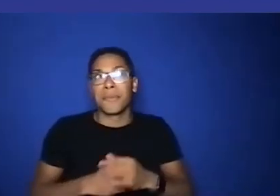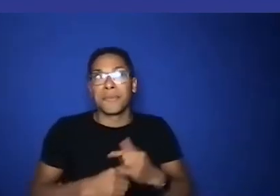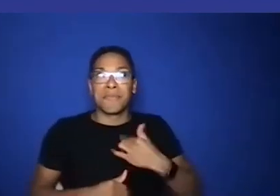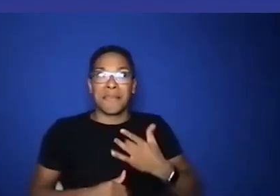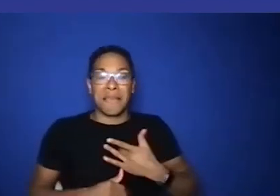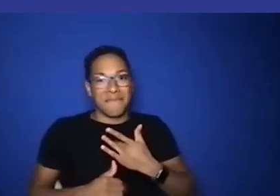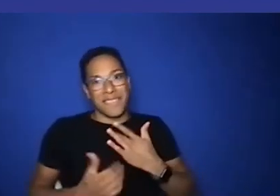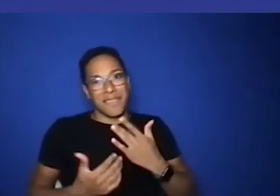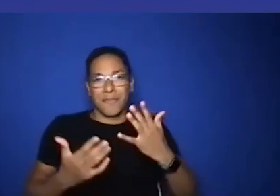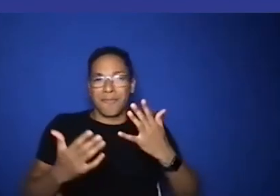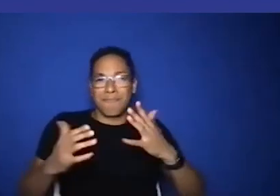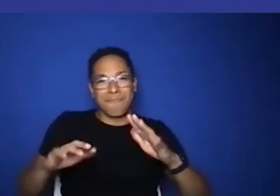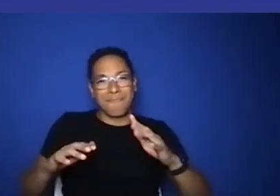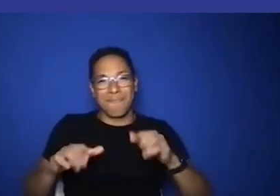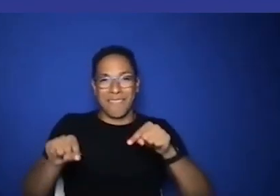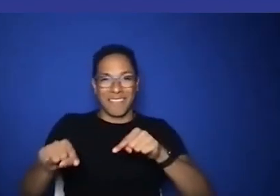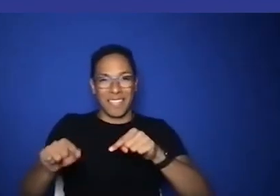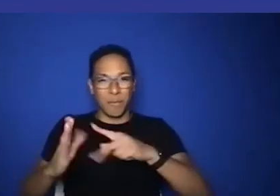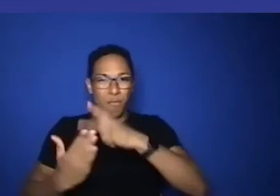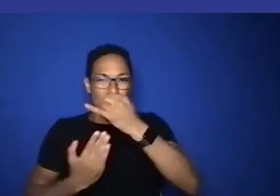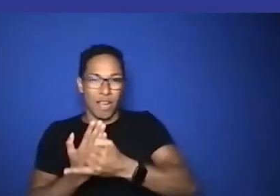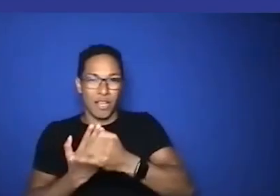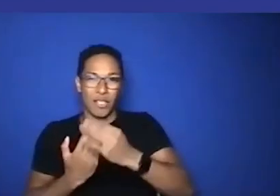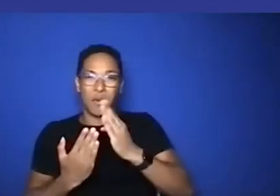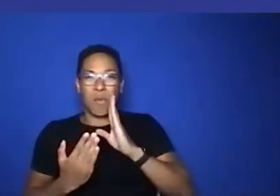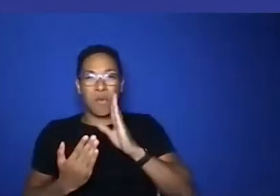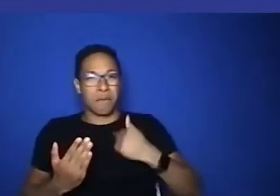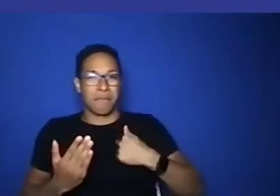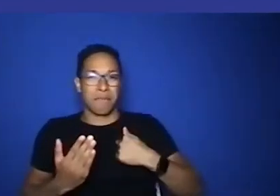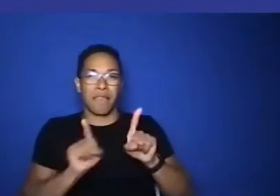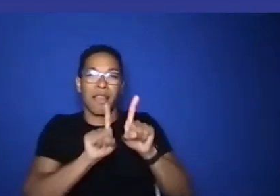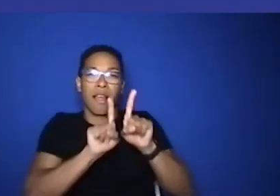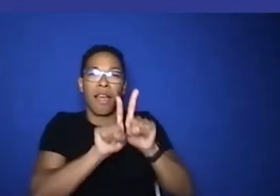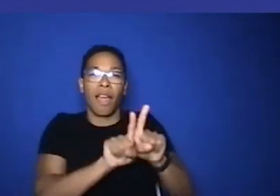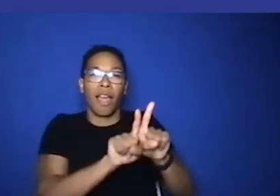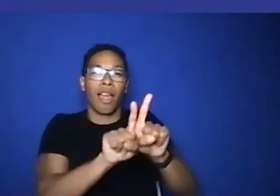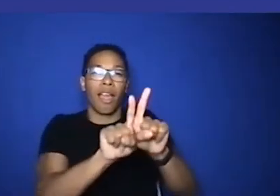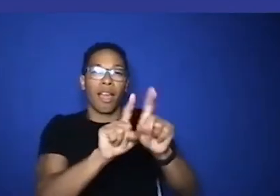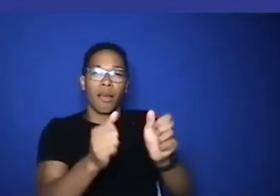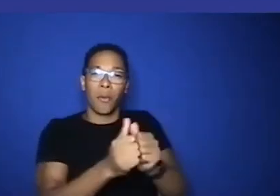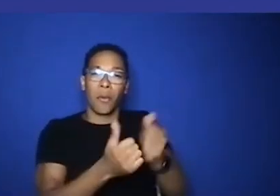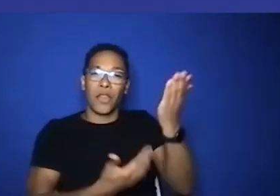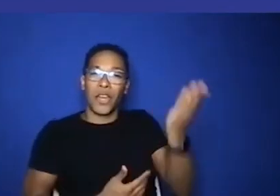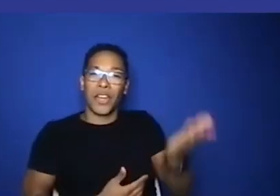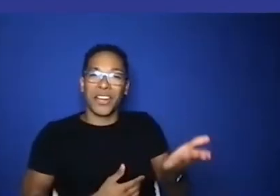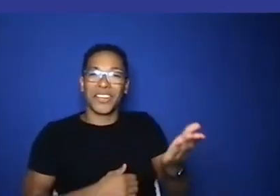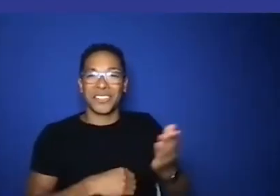her and what she was bringing forth into the world too. Excited about that.